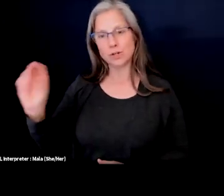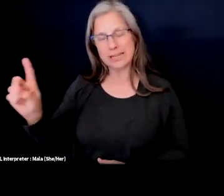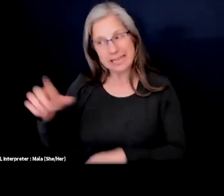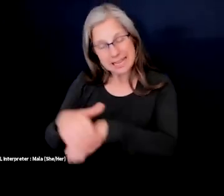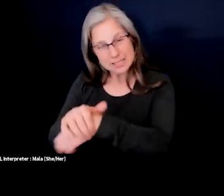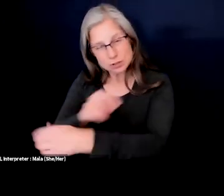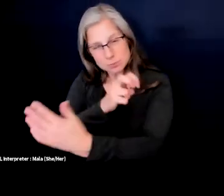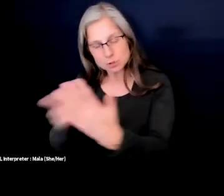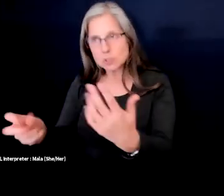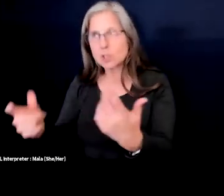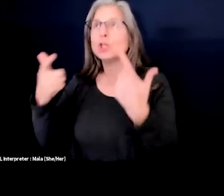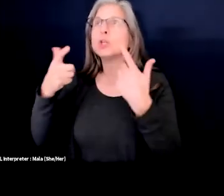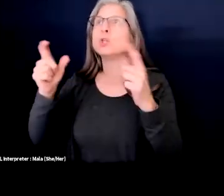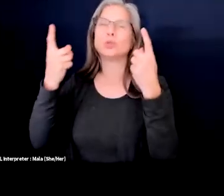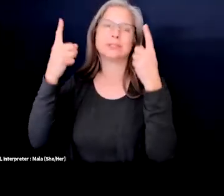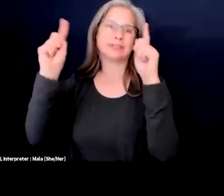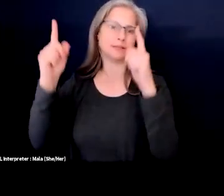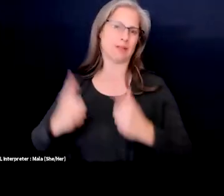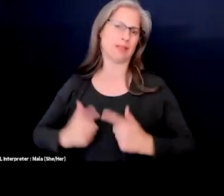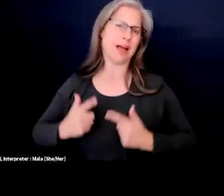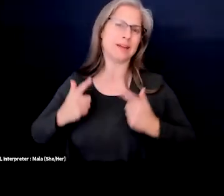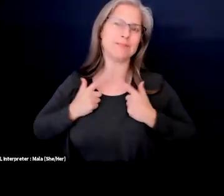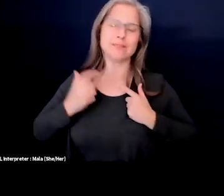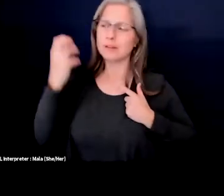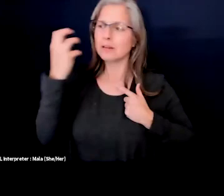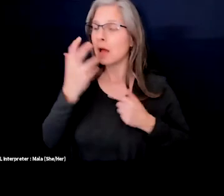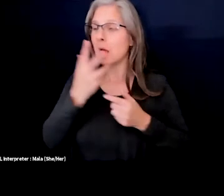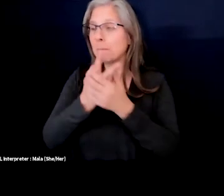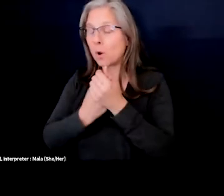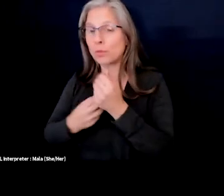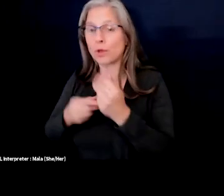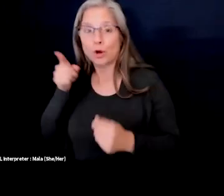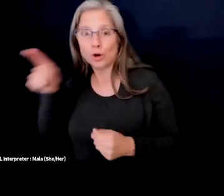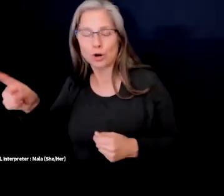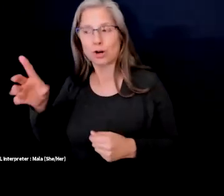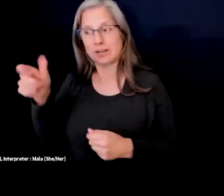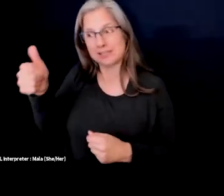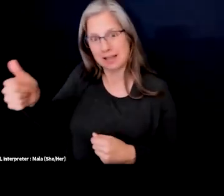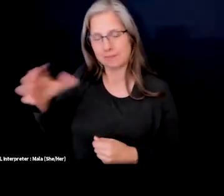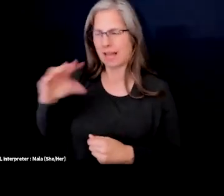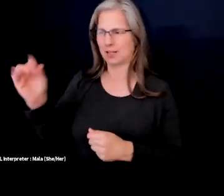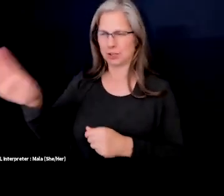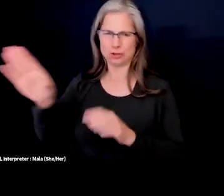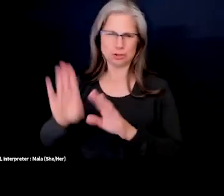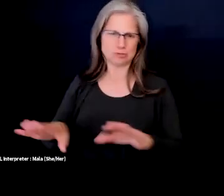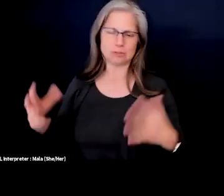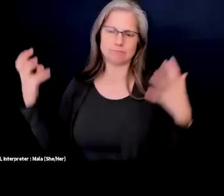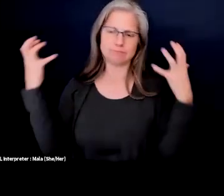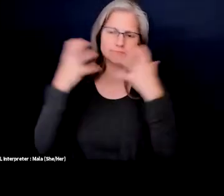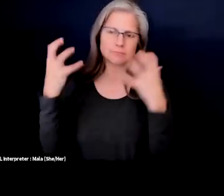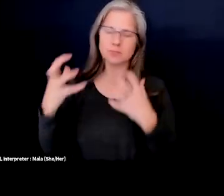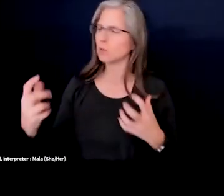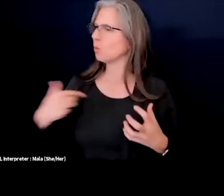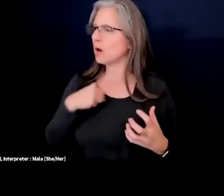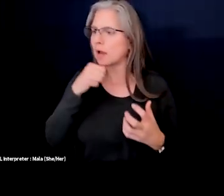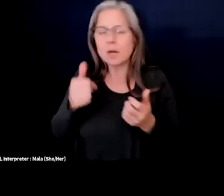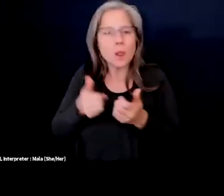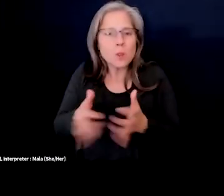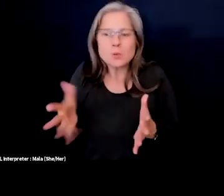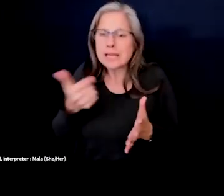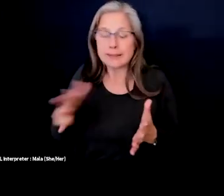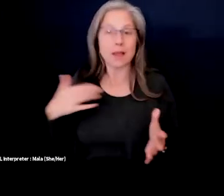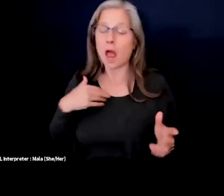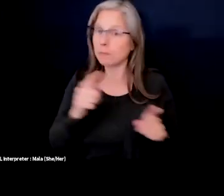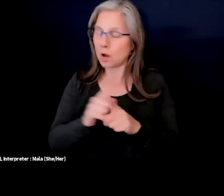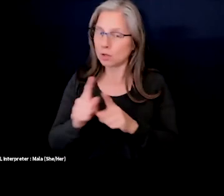an enormously successful life for both her and herself and her children. We're not going to lose anything. I'm also